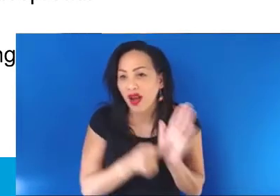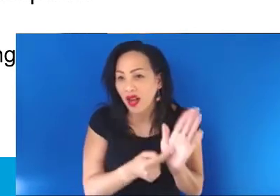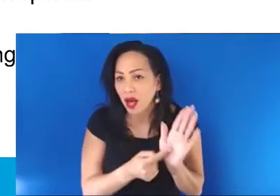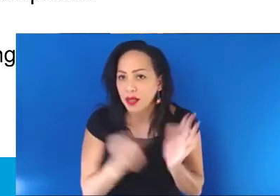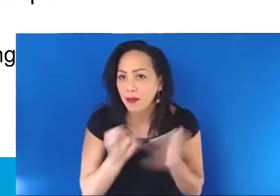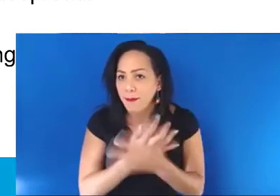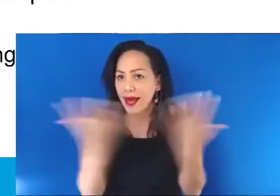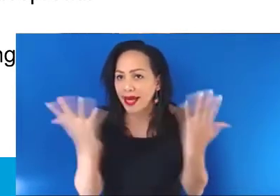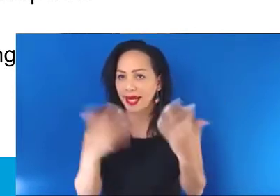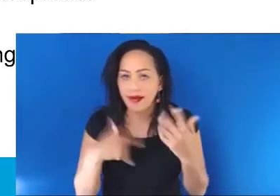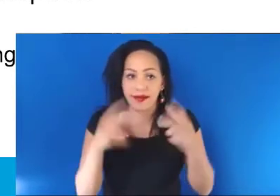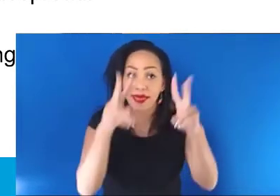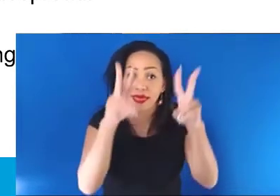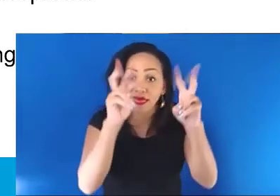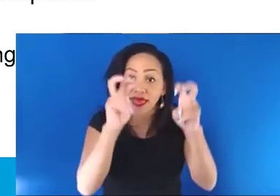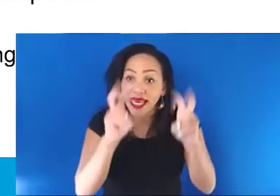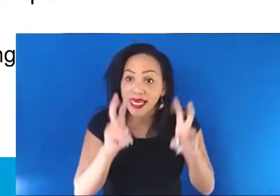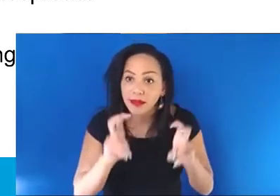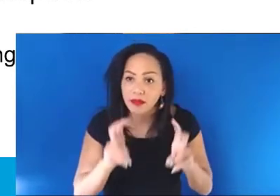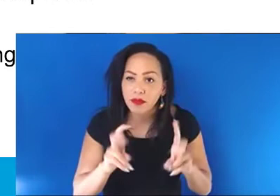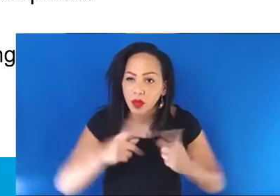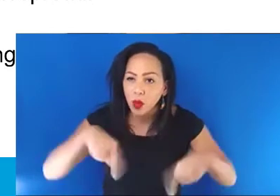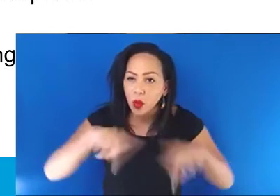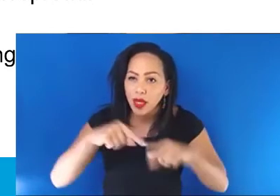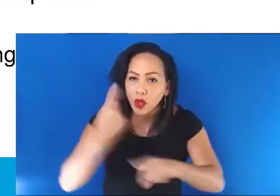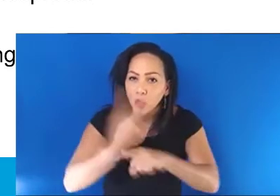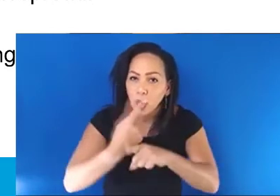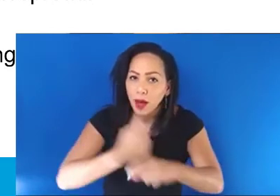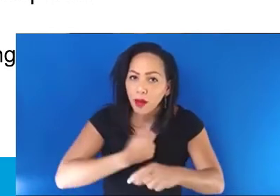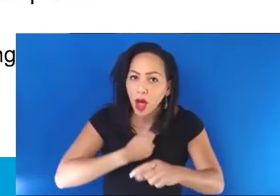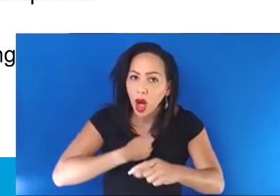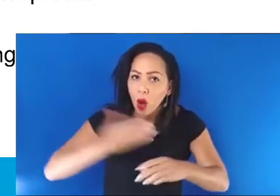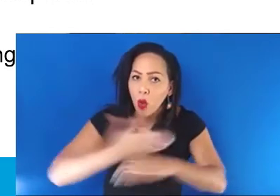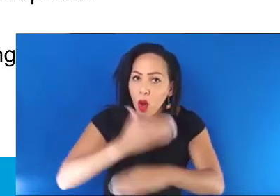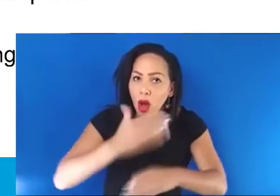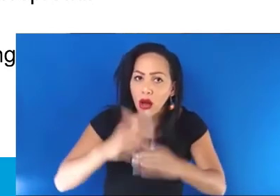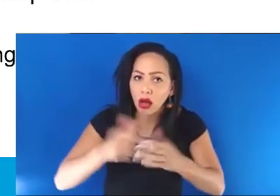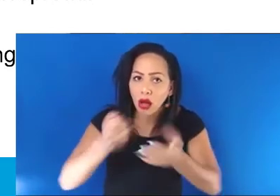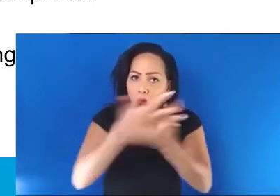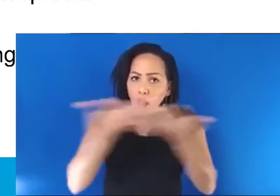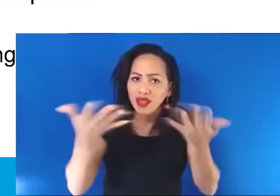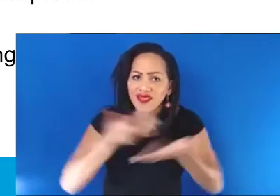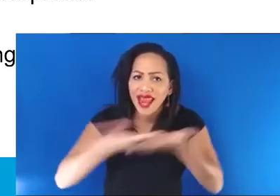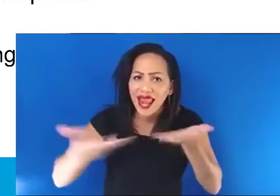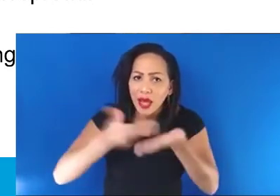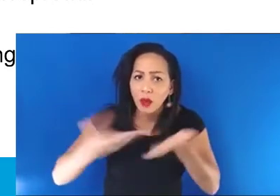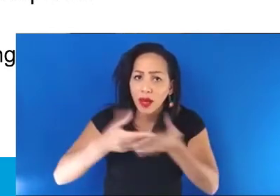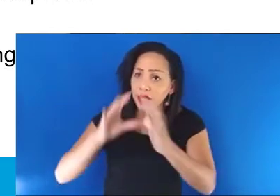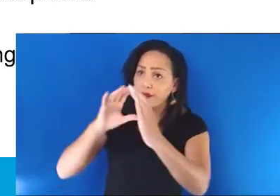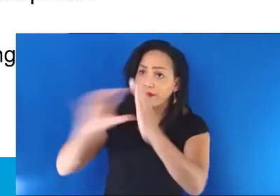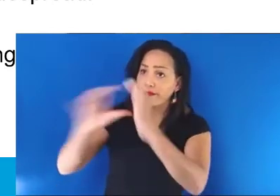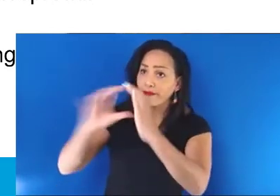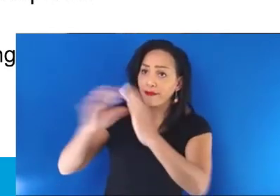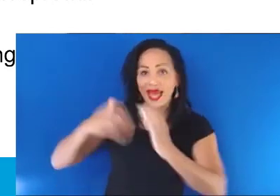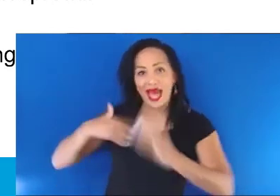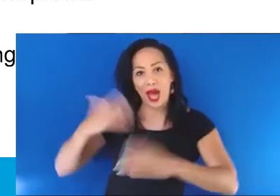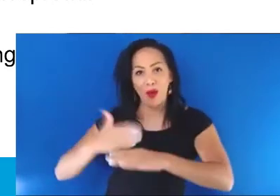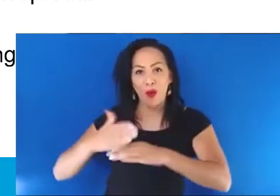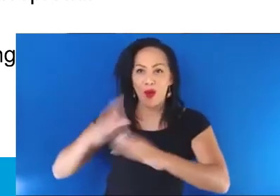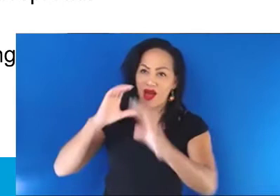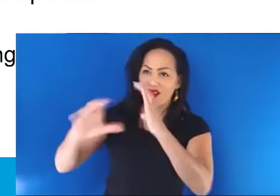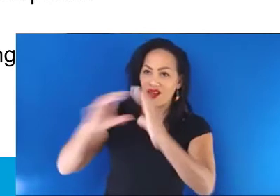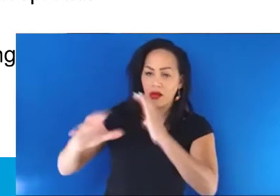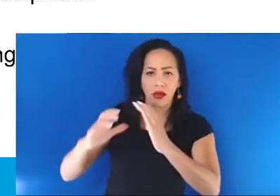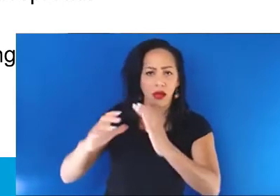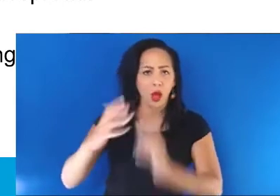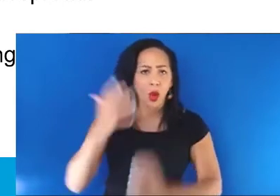themes that we talk about in our work and lots of the language we use to communicate our work is, of course, really